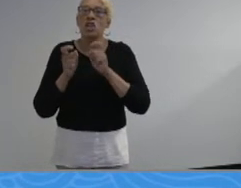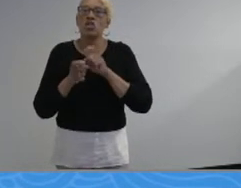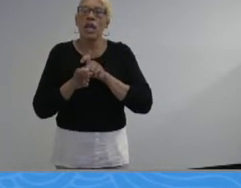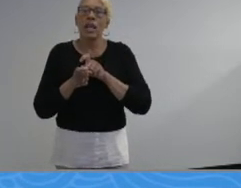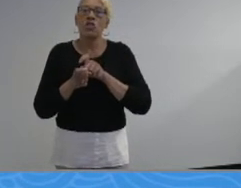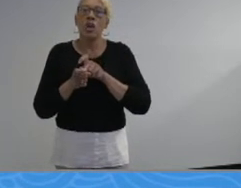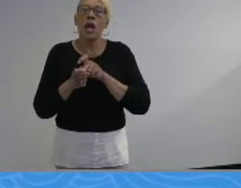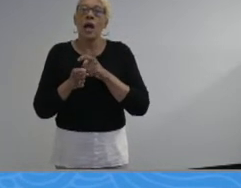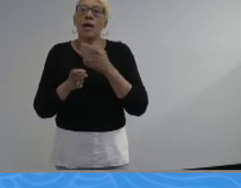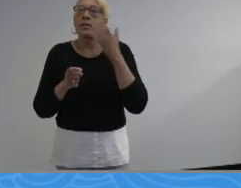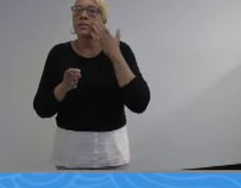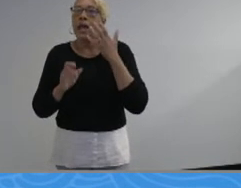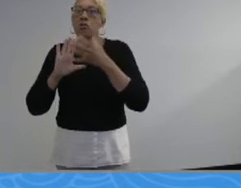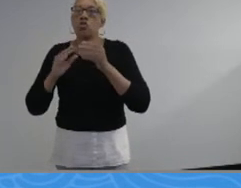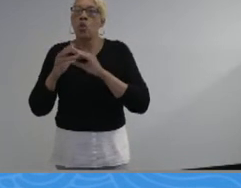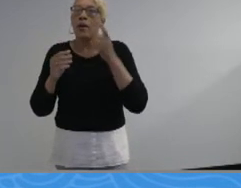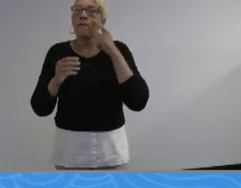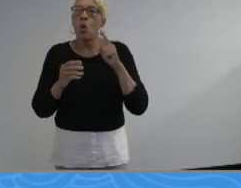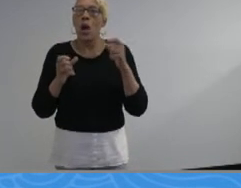scholarship. For many,